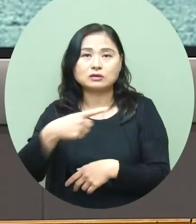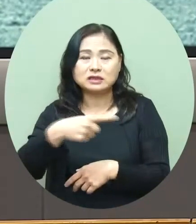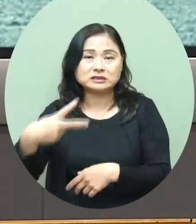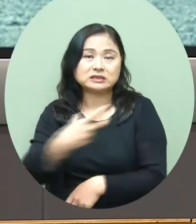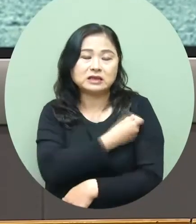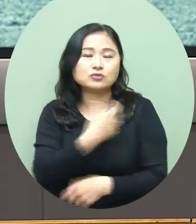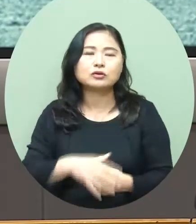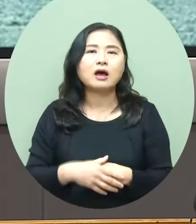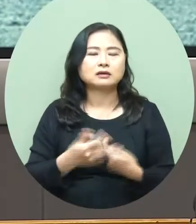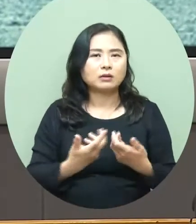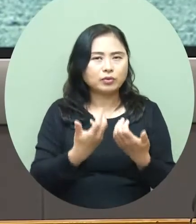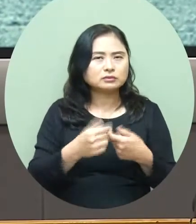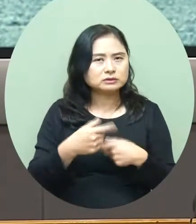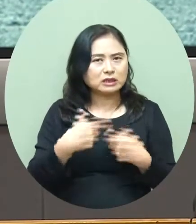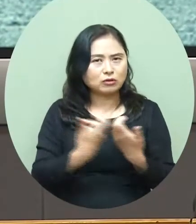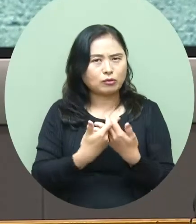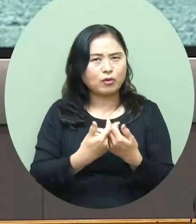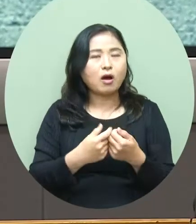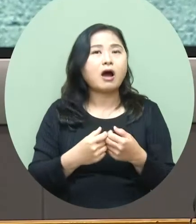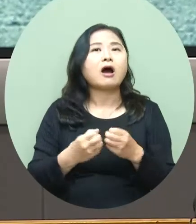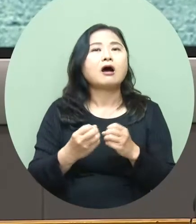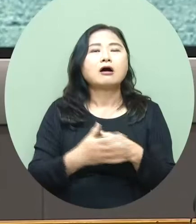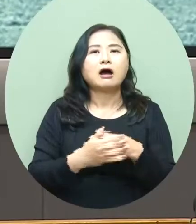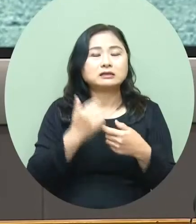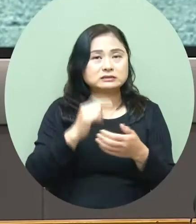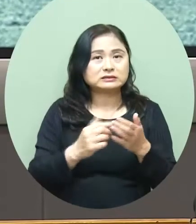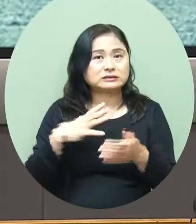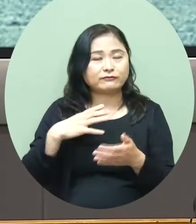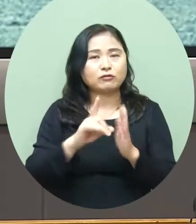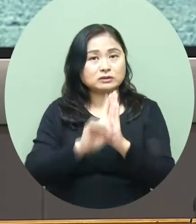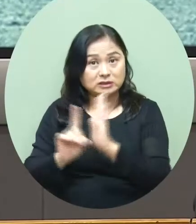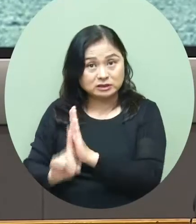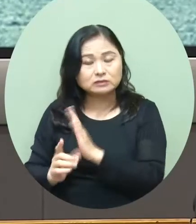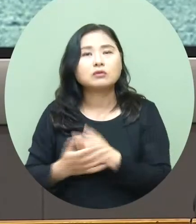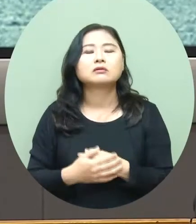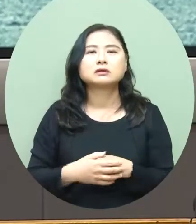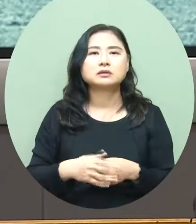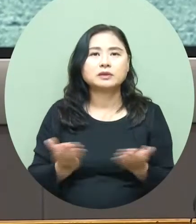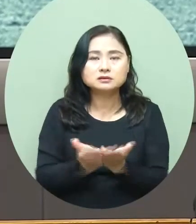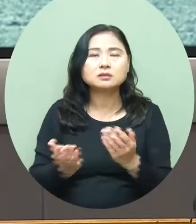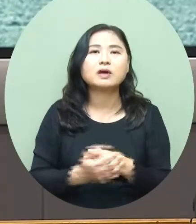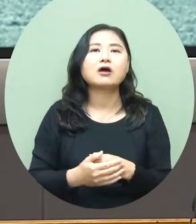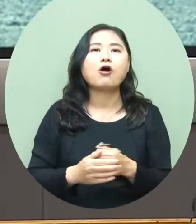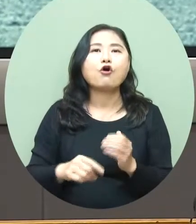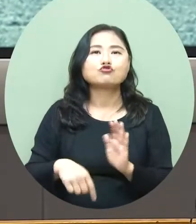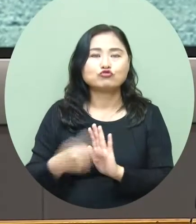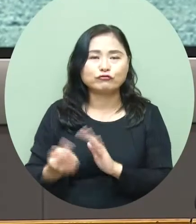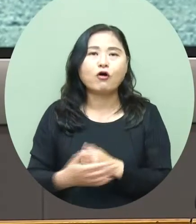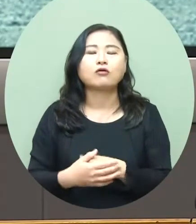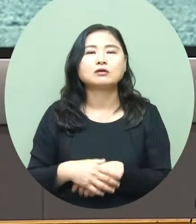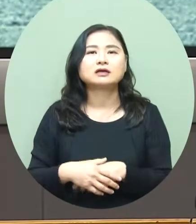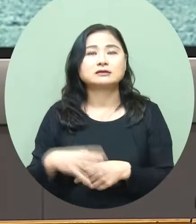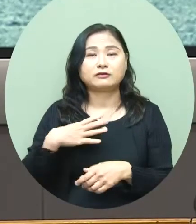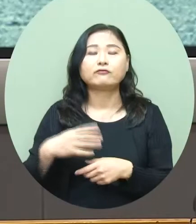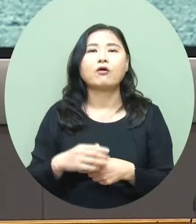condition. And as the more jabs they had, the fewer people or fewer children were in critical or serious condition.